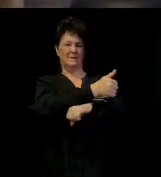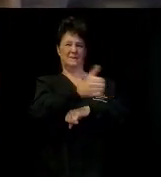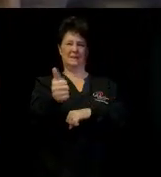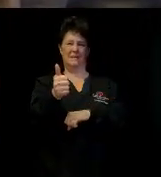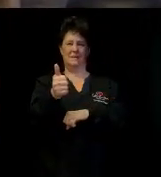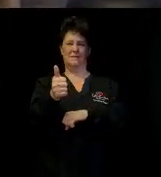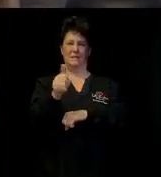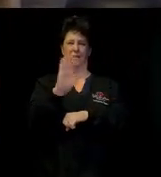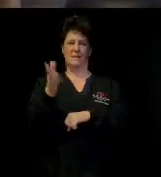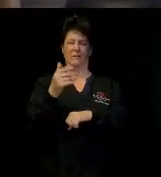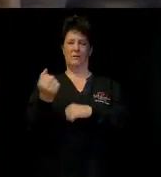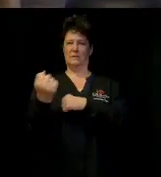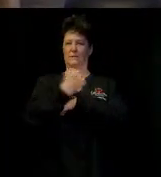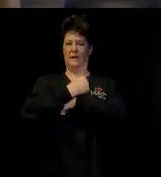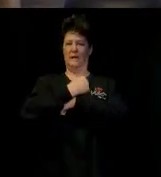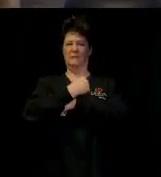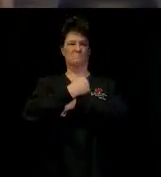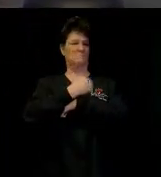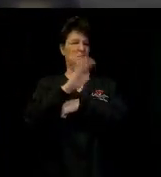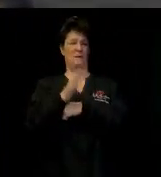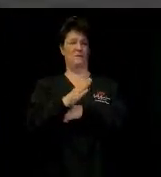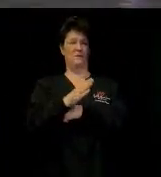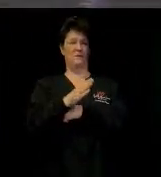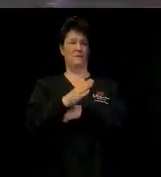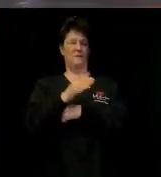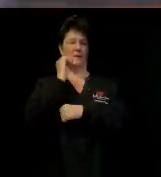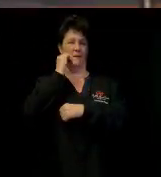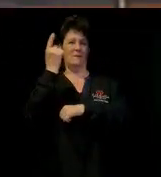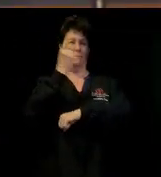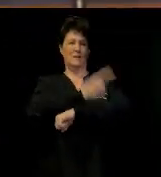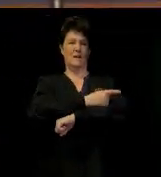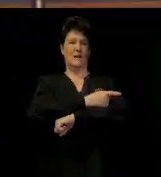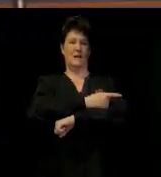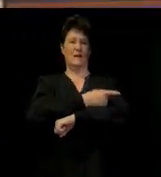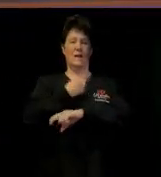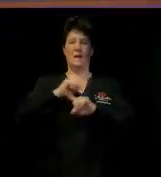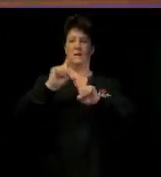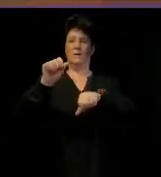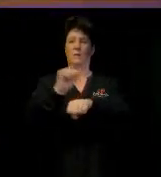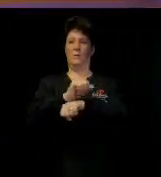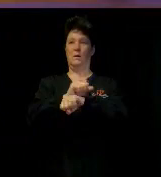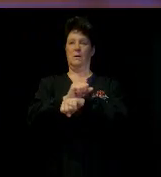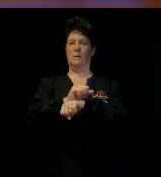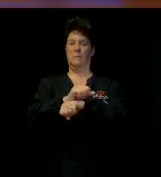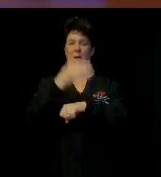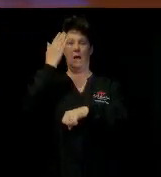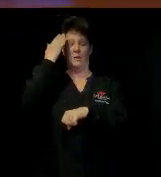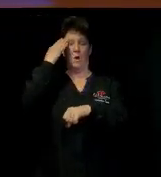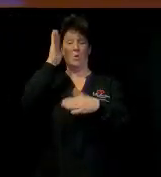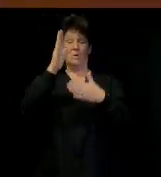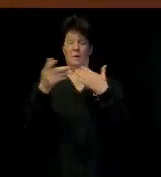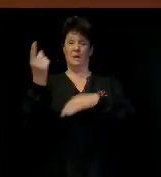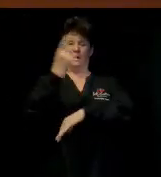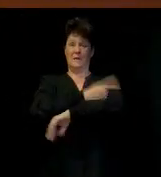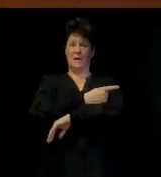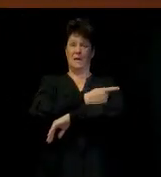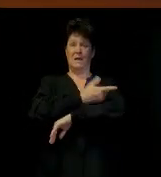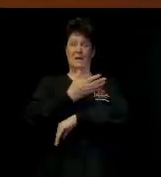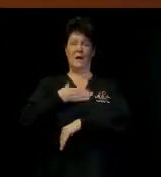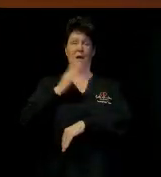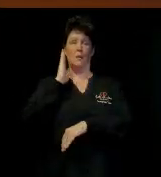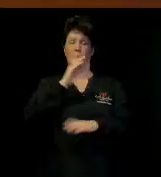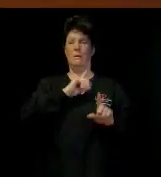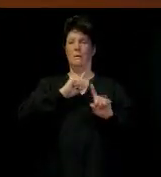be ever defeated. Every day I go to work, I know I'm coming home. Every call I go on, I know I'm going to be just